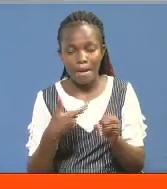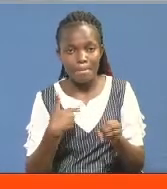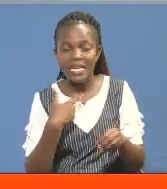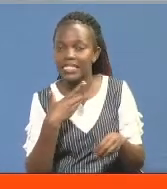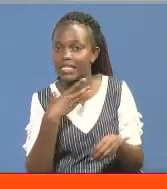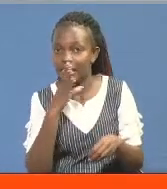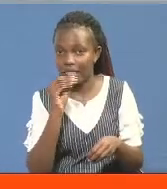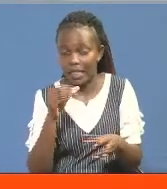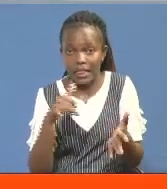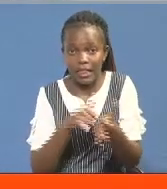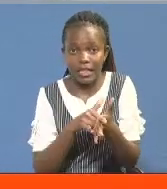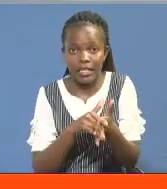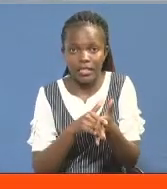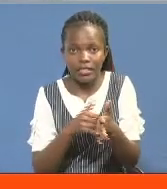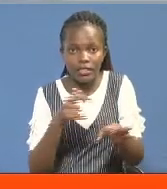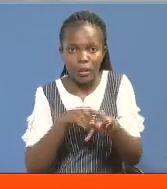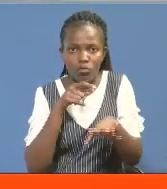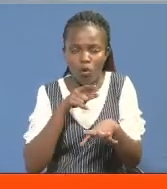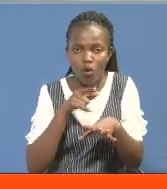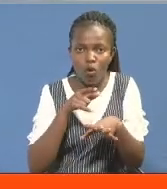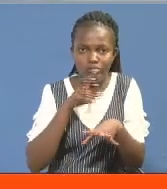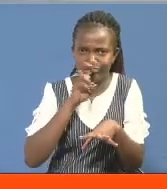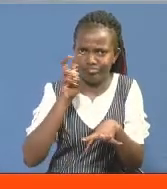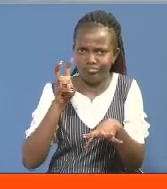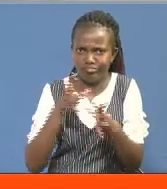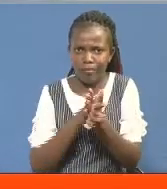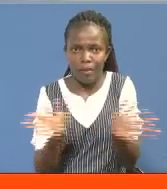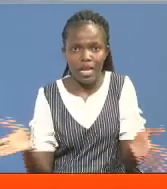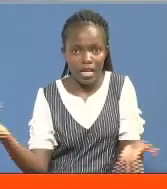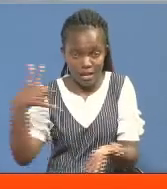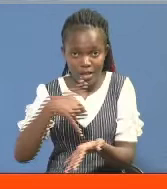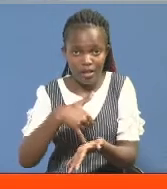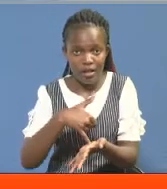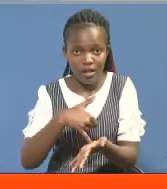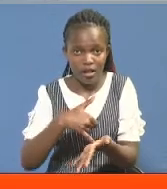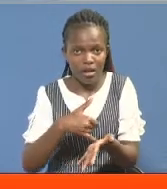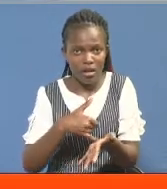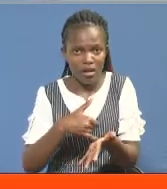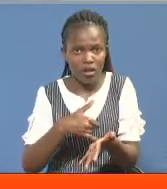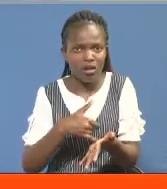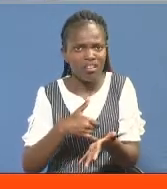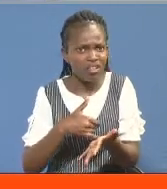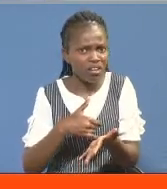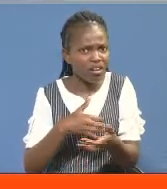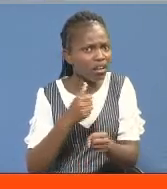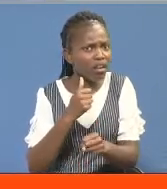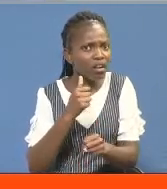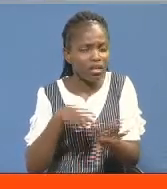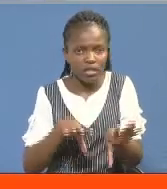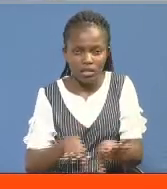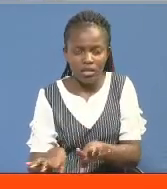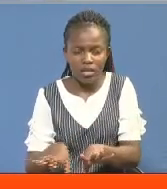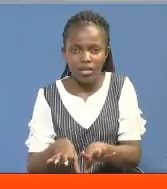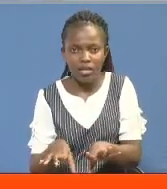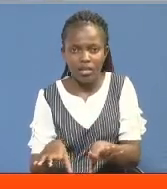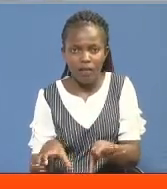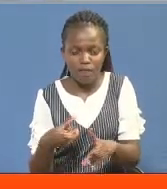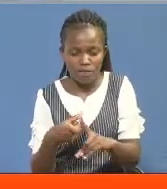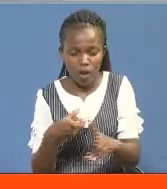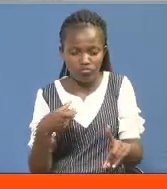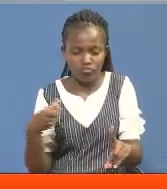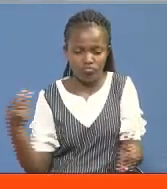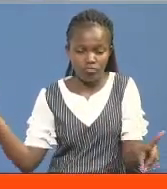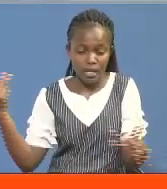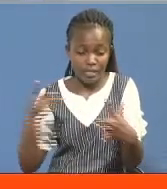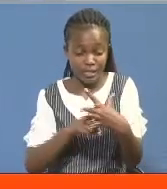say that when you look at public participation, it ought to have been conducted right from the very beginning. What do I mean?